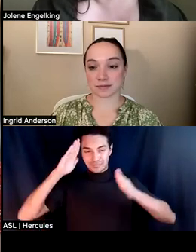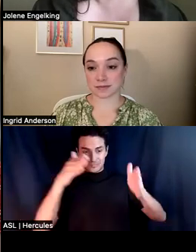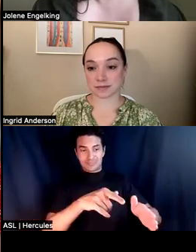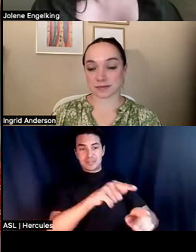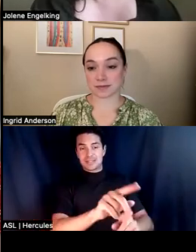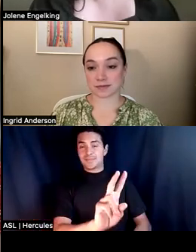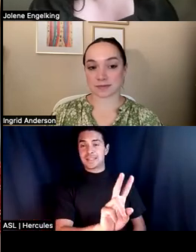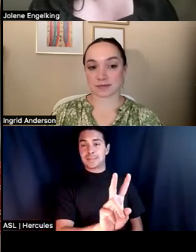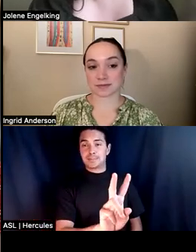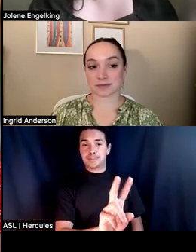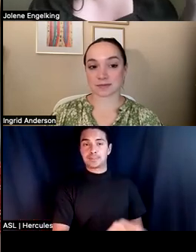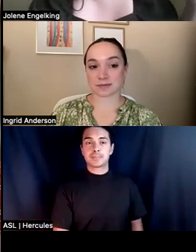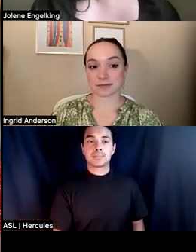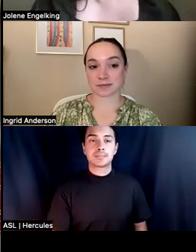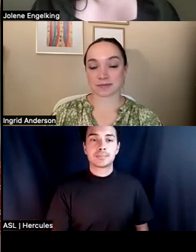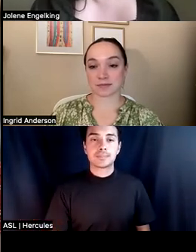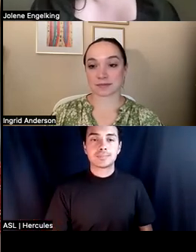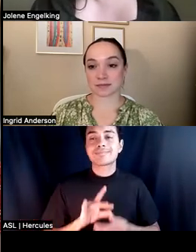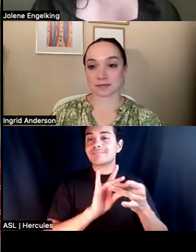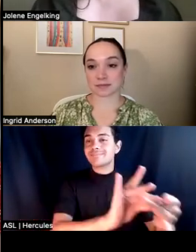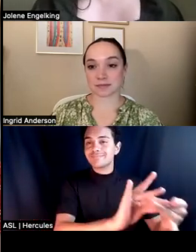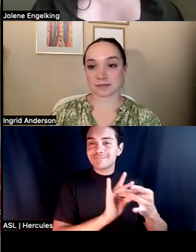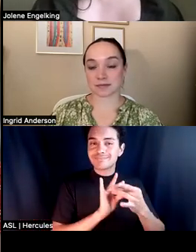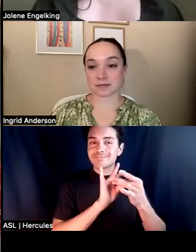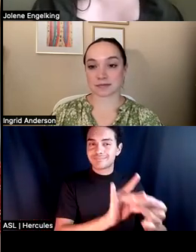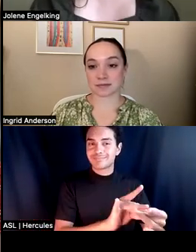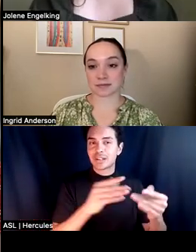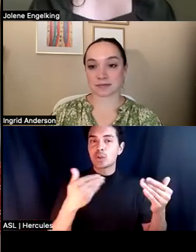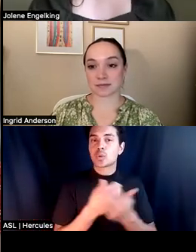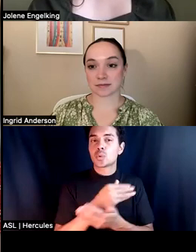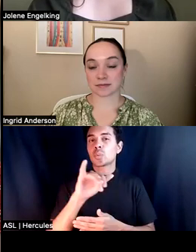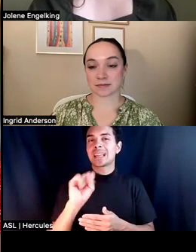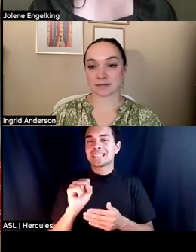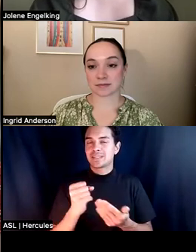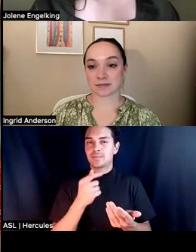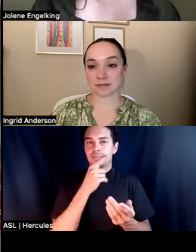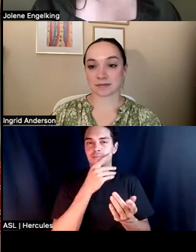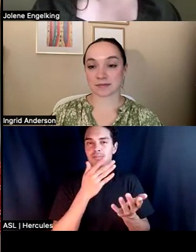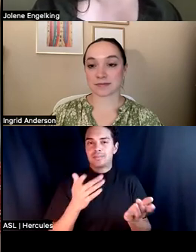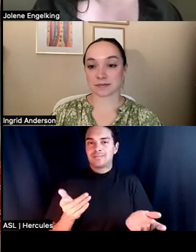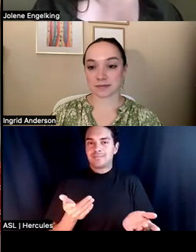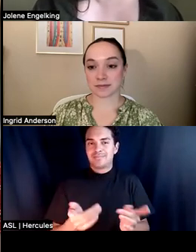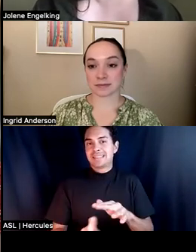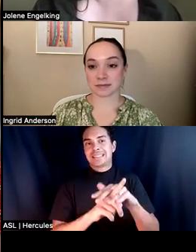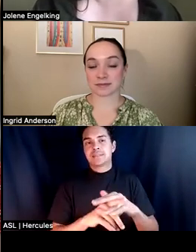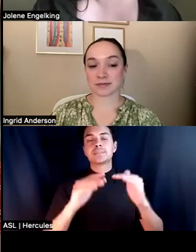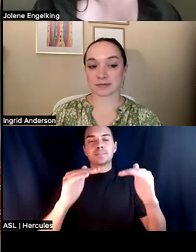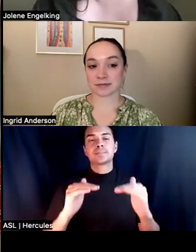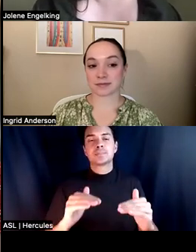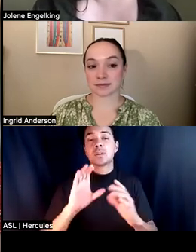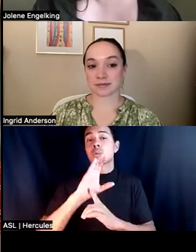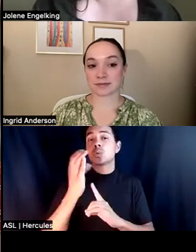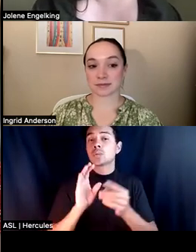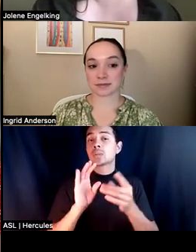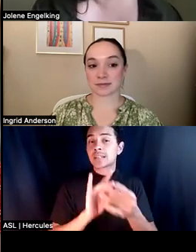being, and specifically cultural connection. And that may look different, right? And that may require some work, because there's so many of us